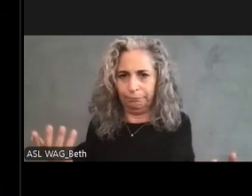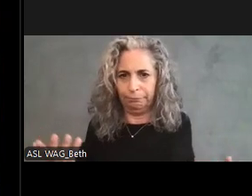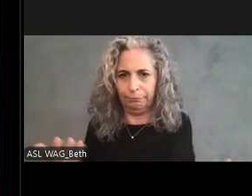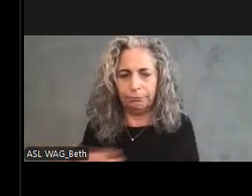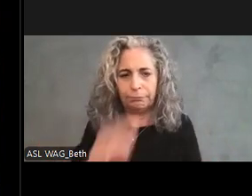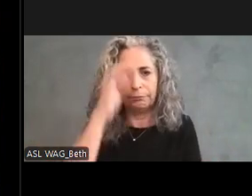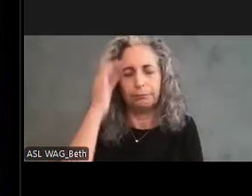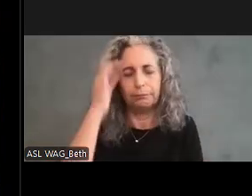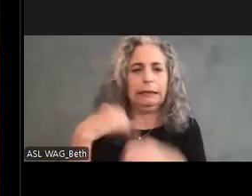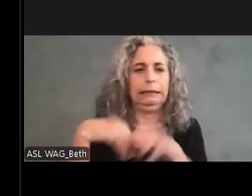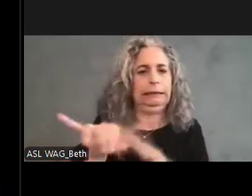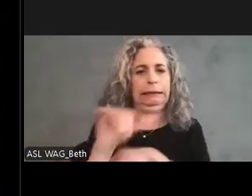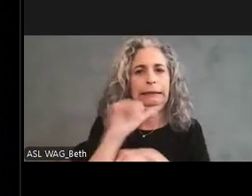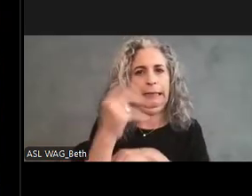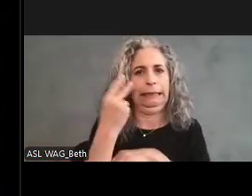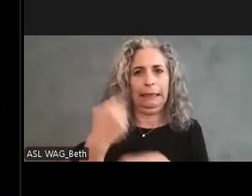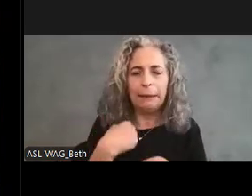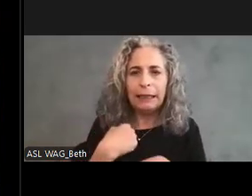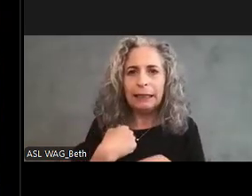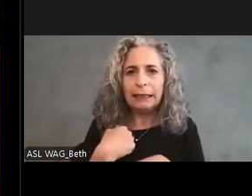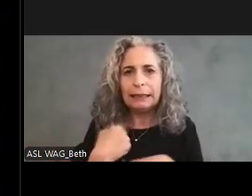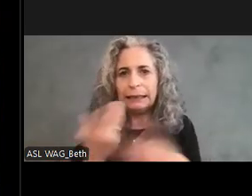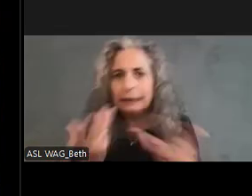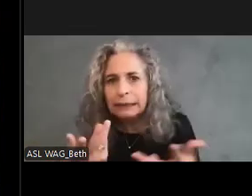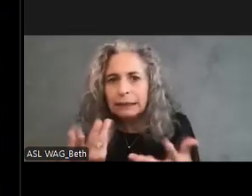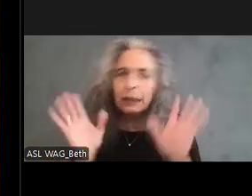it's still on. I think someone turned me off. That's all right.